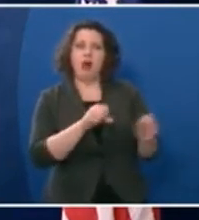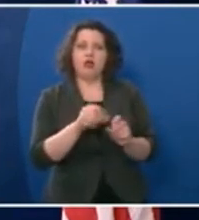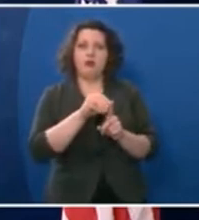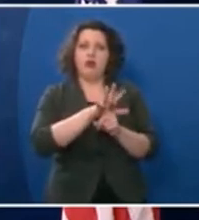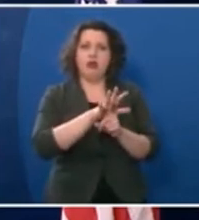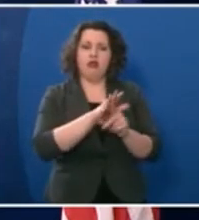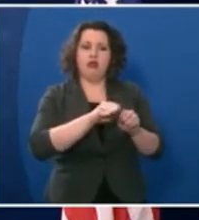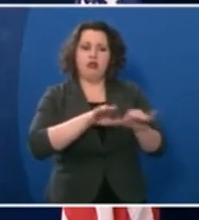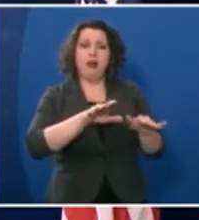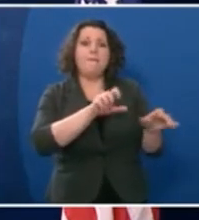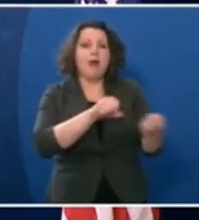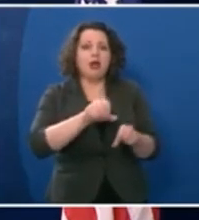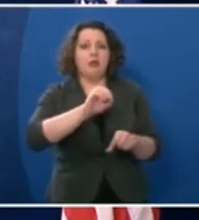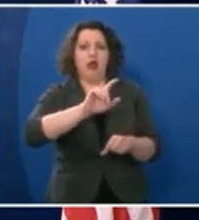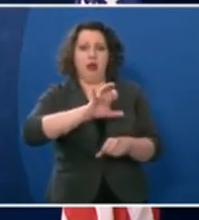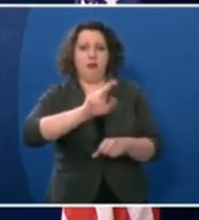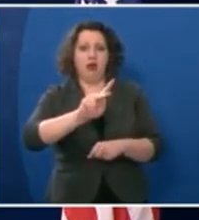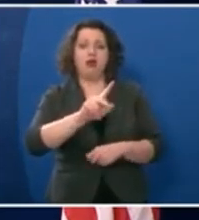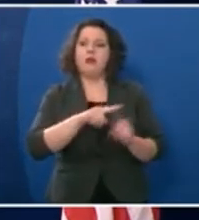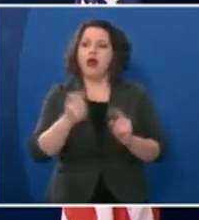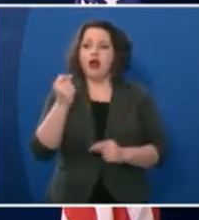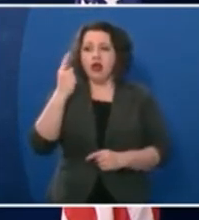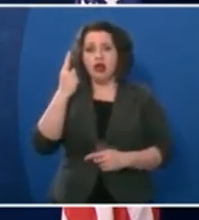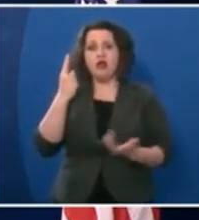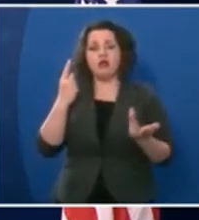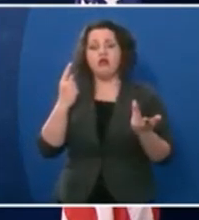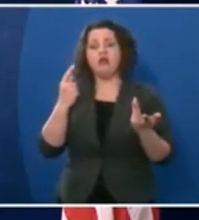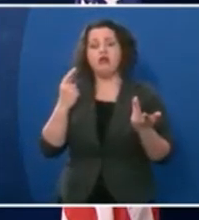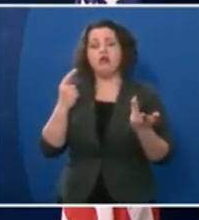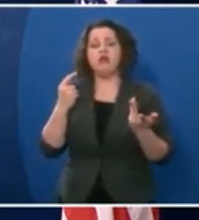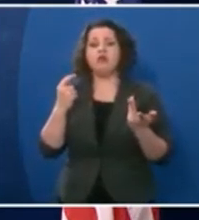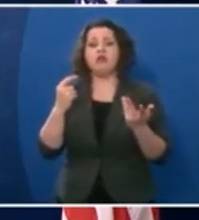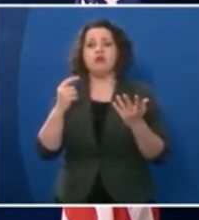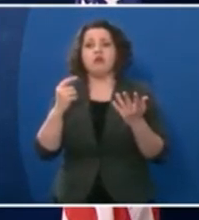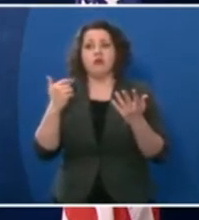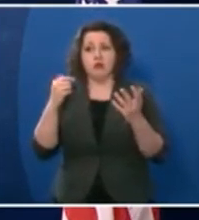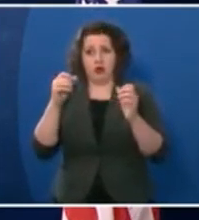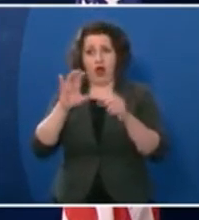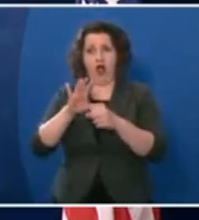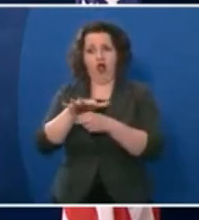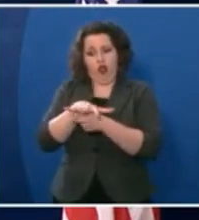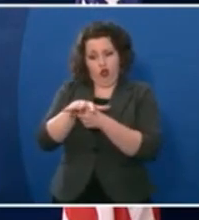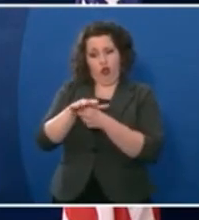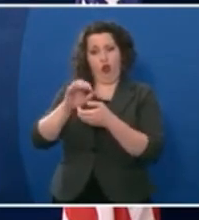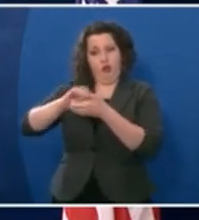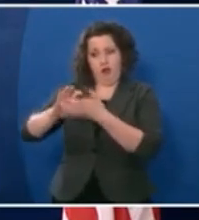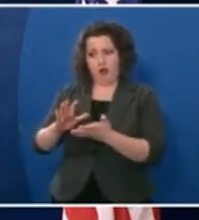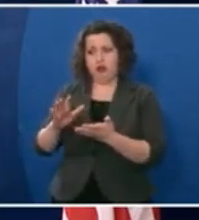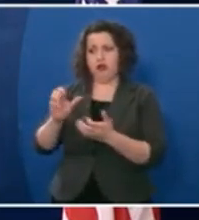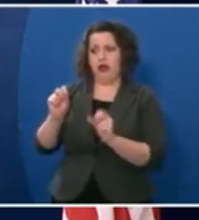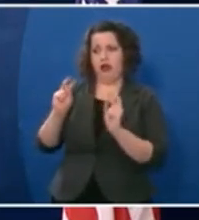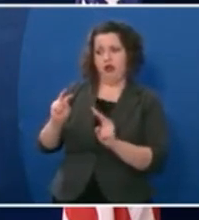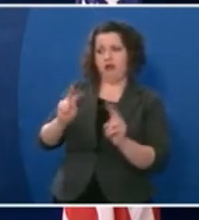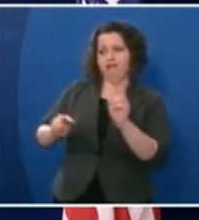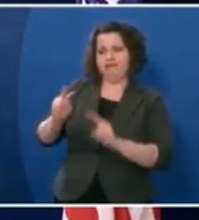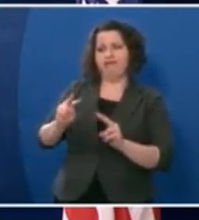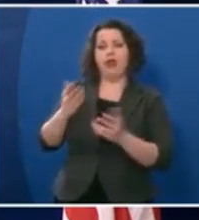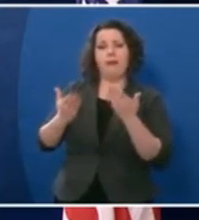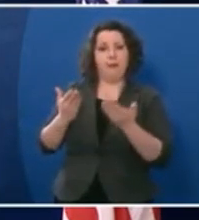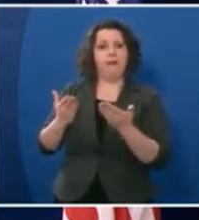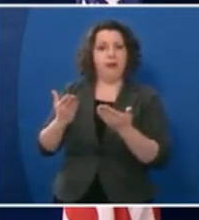outbreak in that community. But I hear you. So we can take a look at our local partners and see if there's a better way that we can